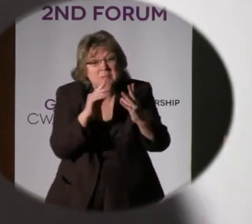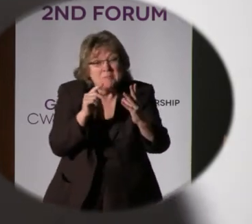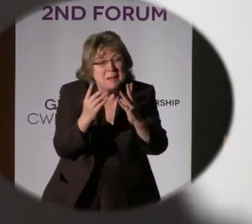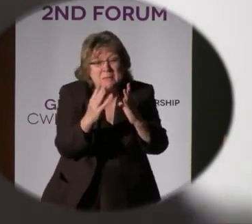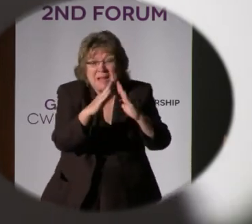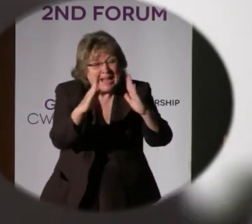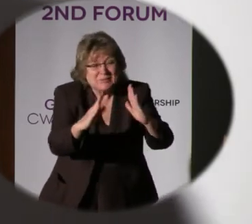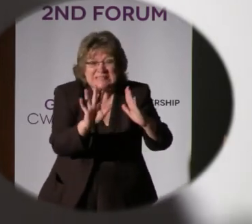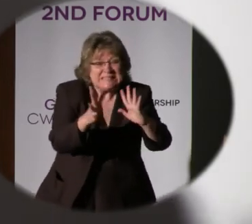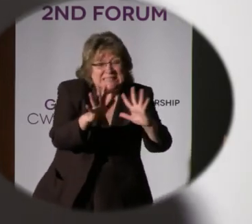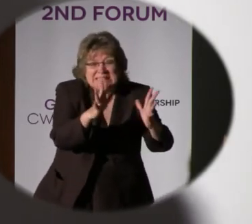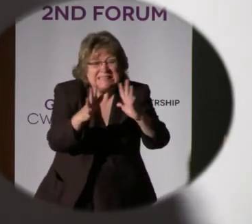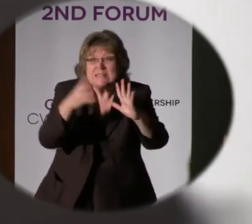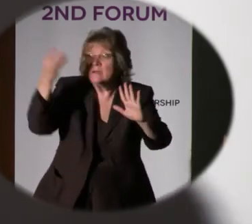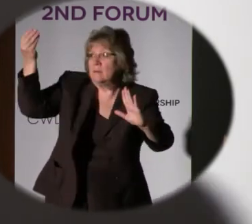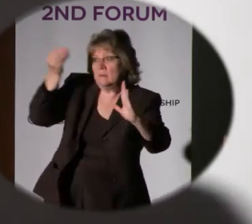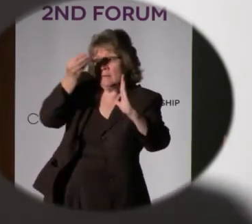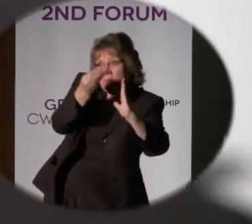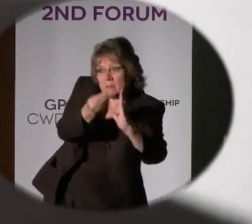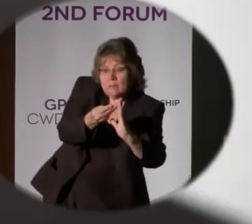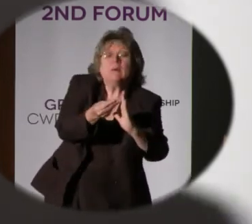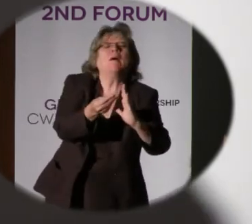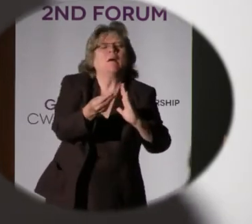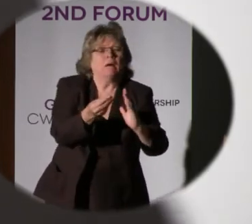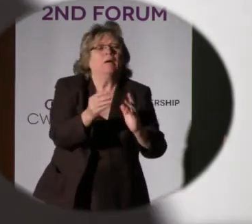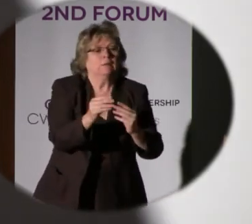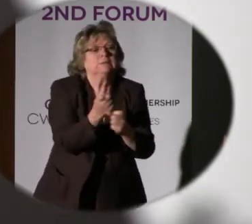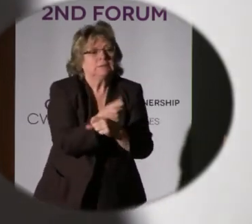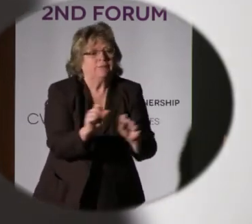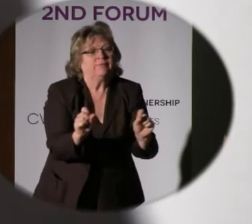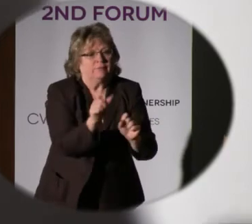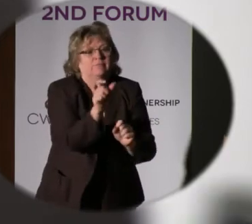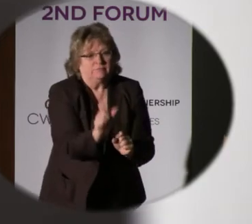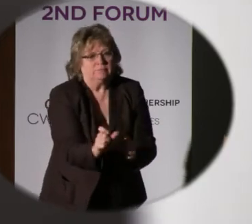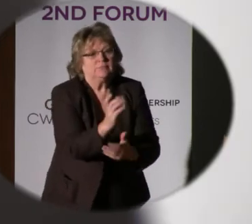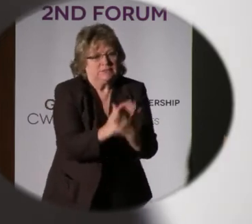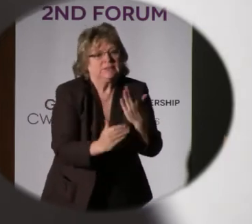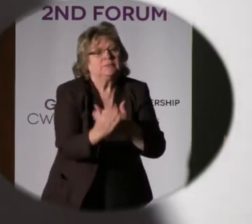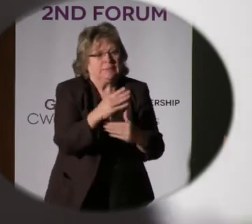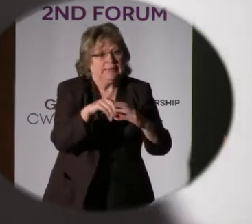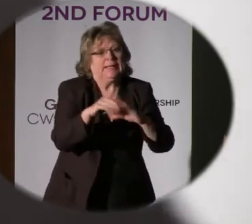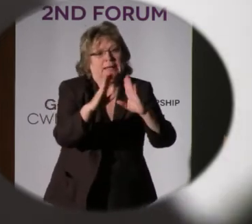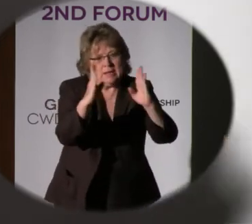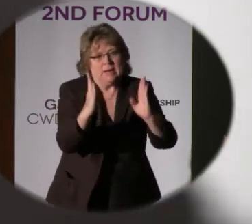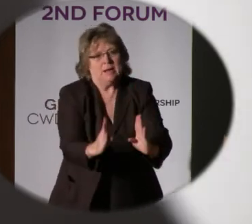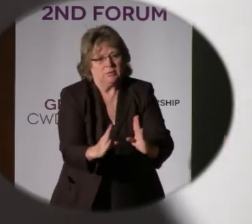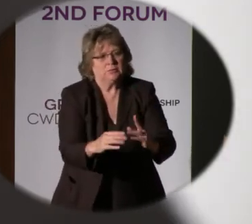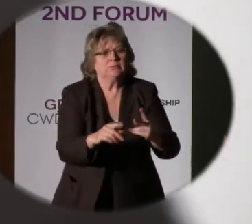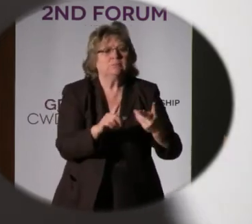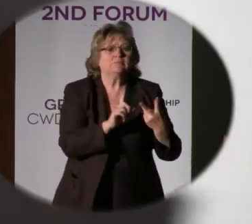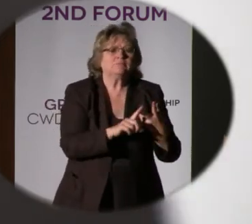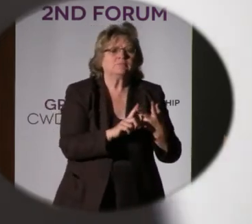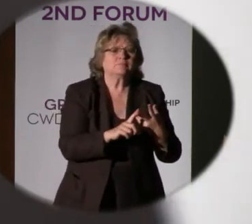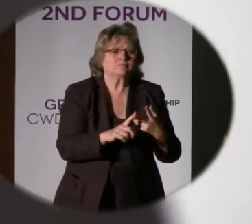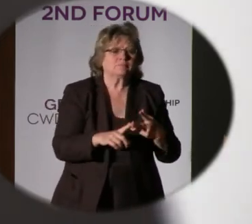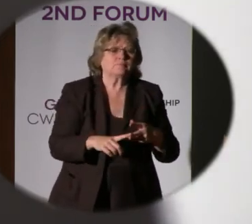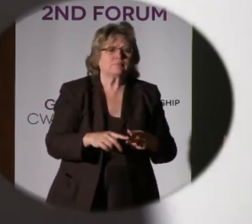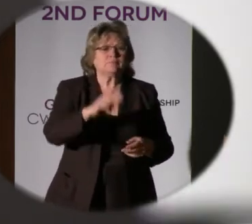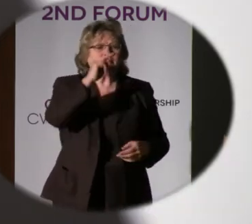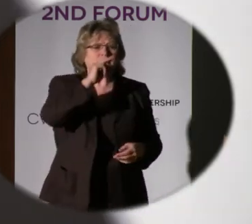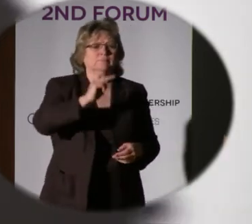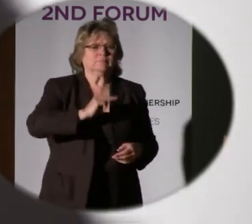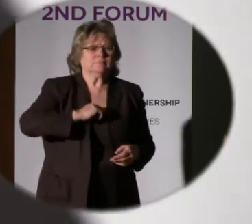The Vietnam had some national program to support for the children.